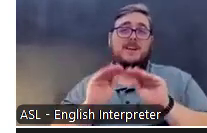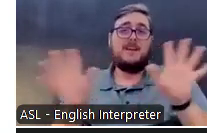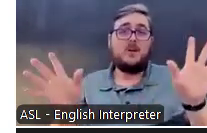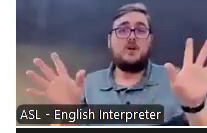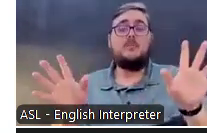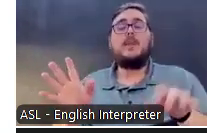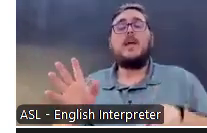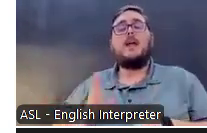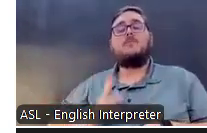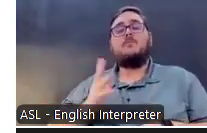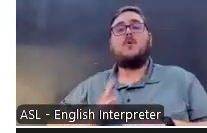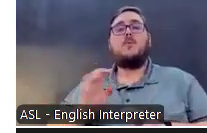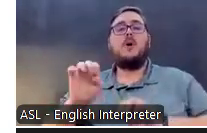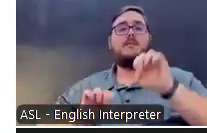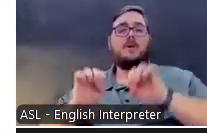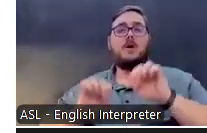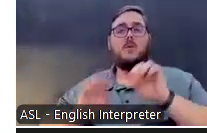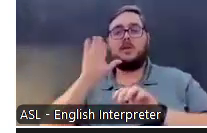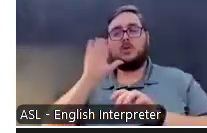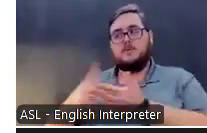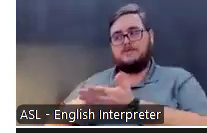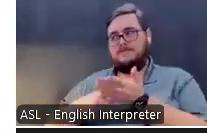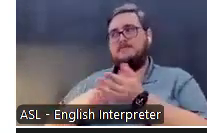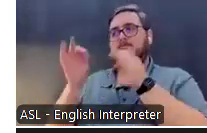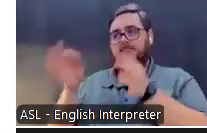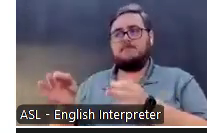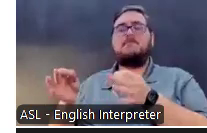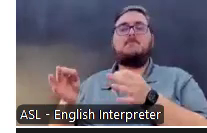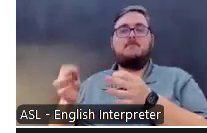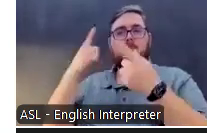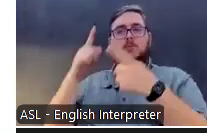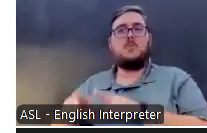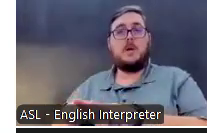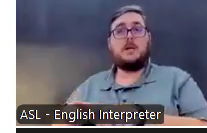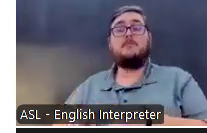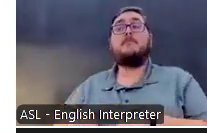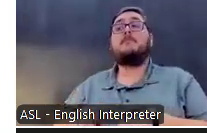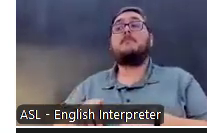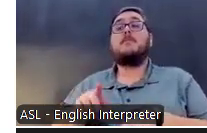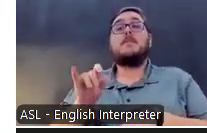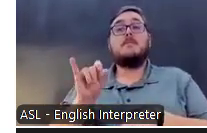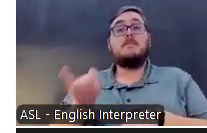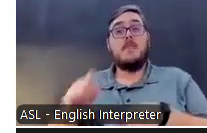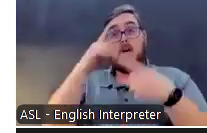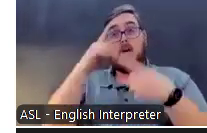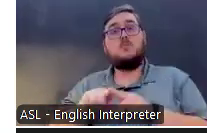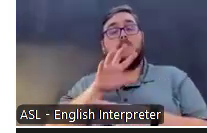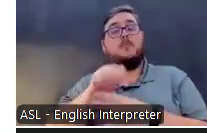meeting. In this instance, the school district will get the parent's consent to conduct the AT